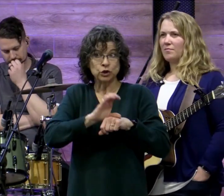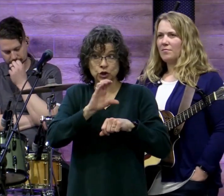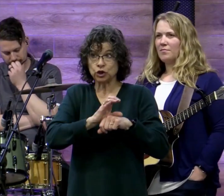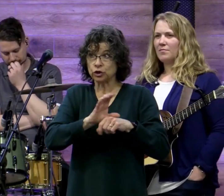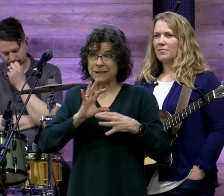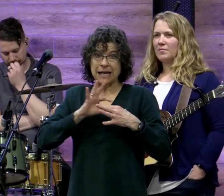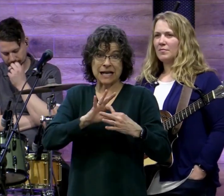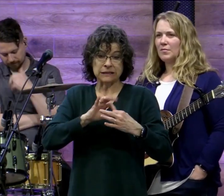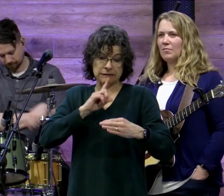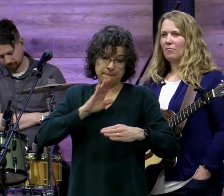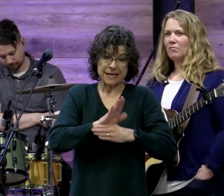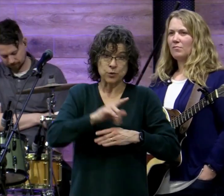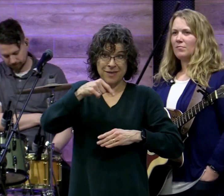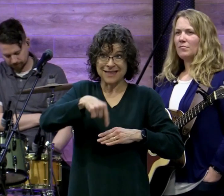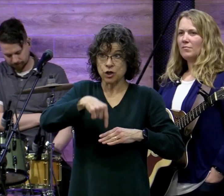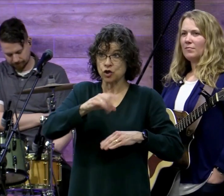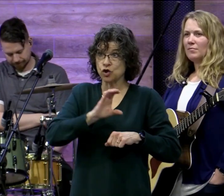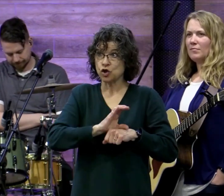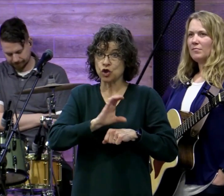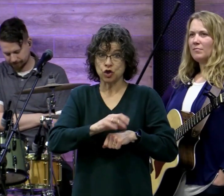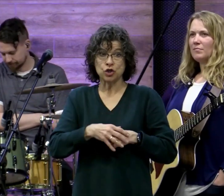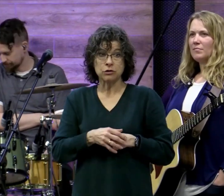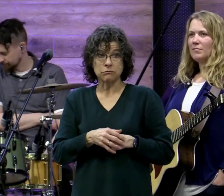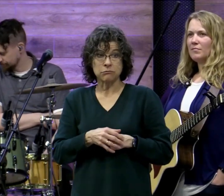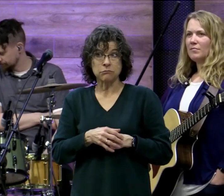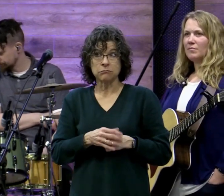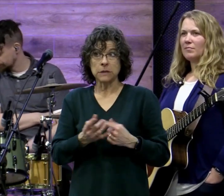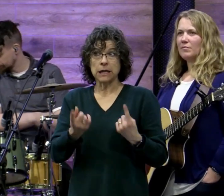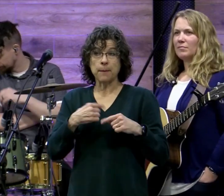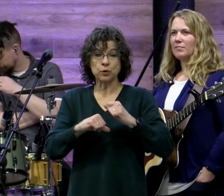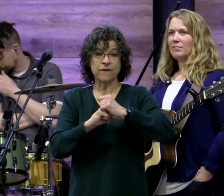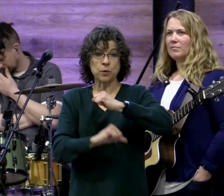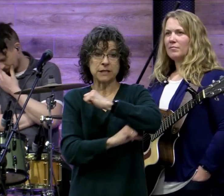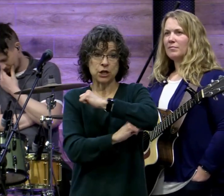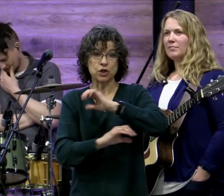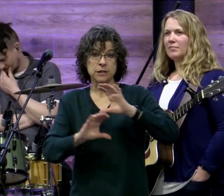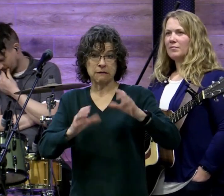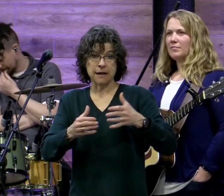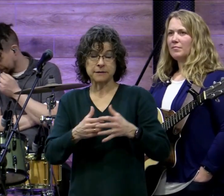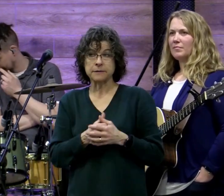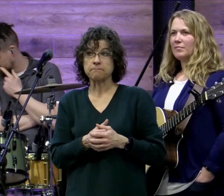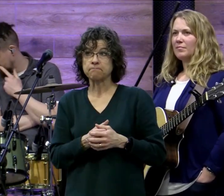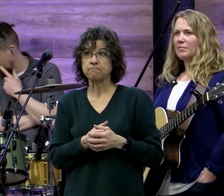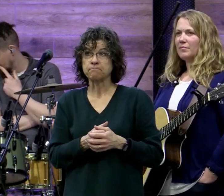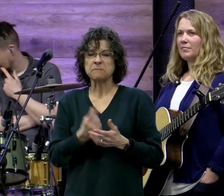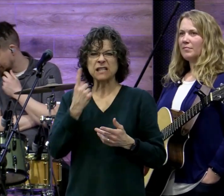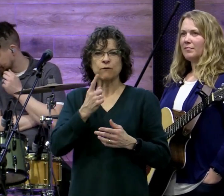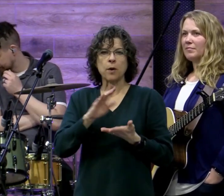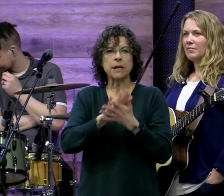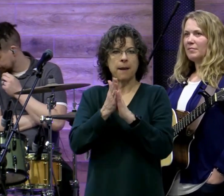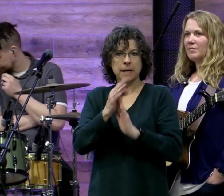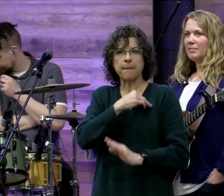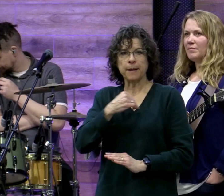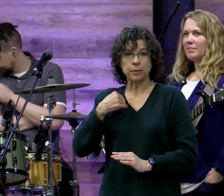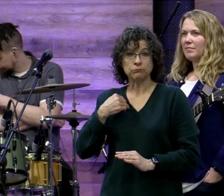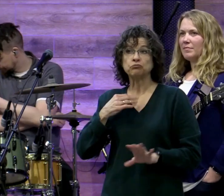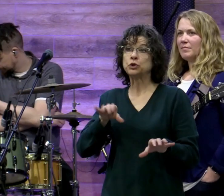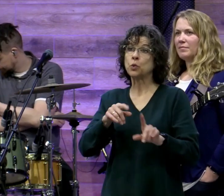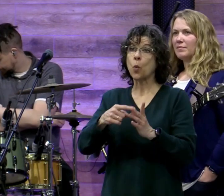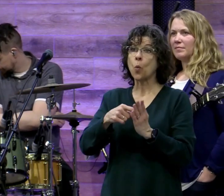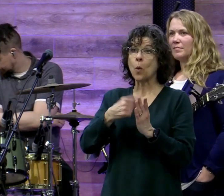be committed to this being your church body, the Foundations class is the way that you can do that. So we do that once a